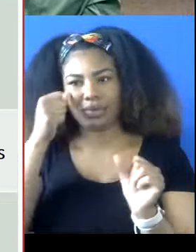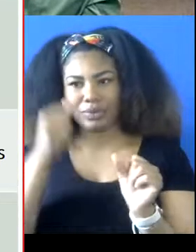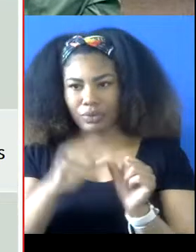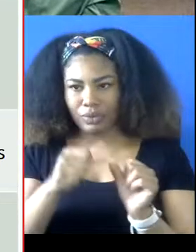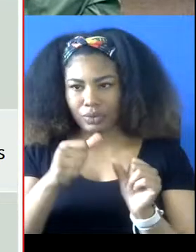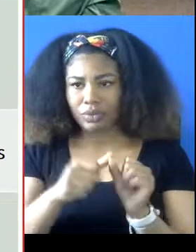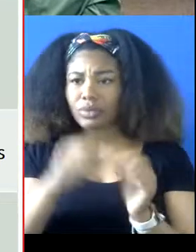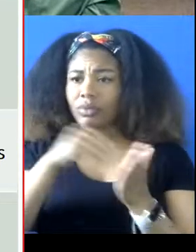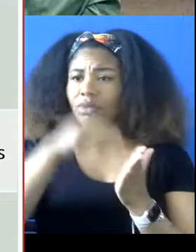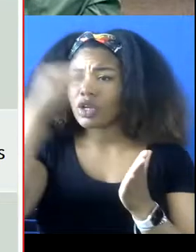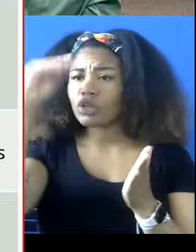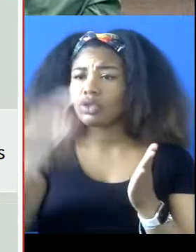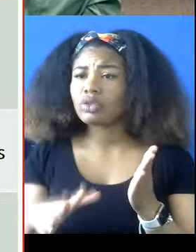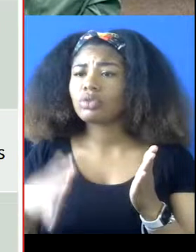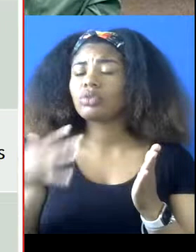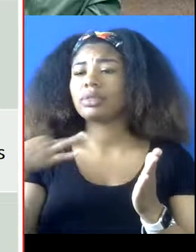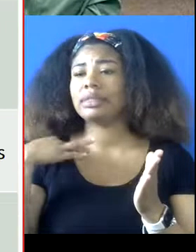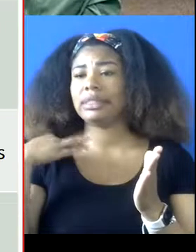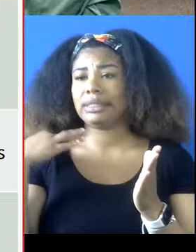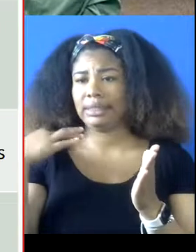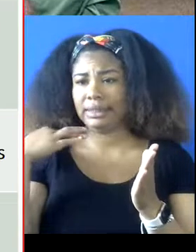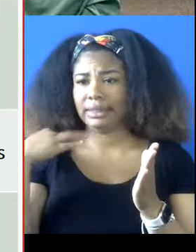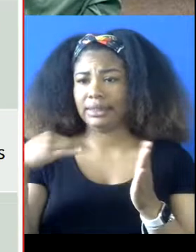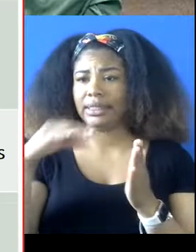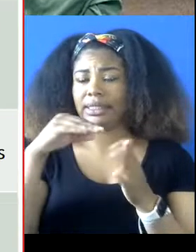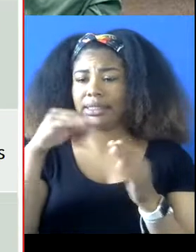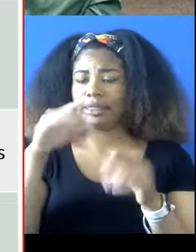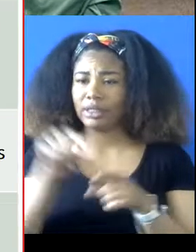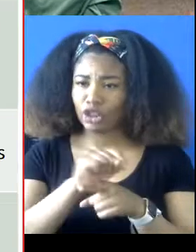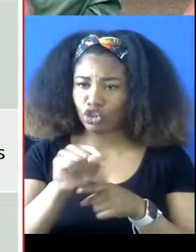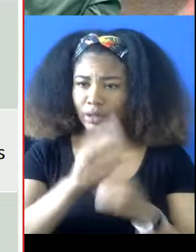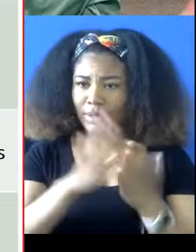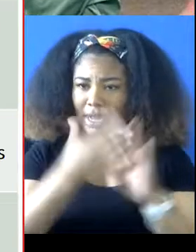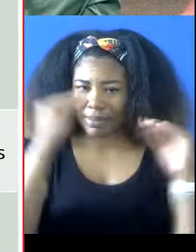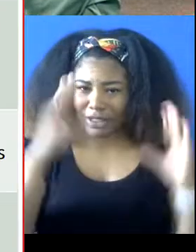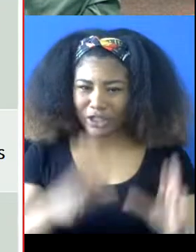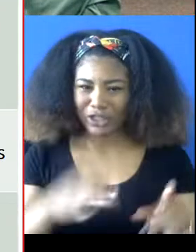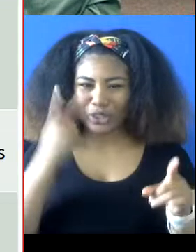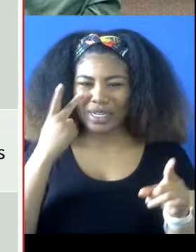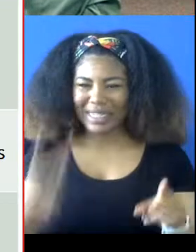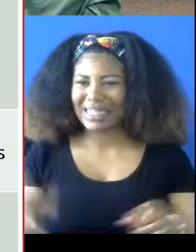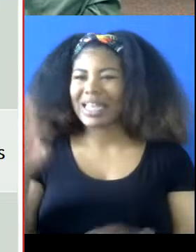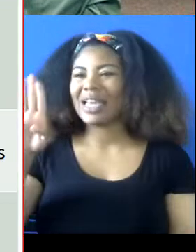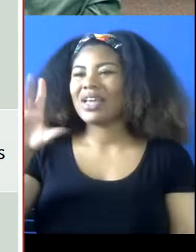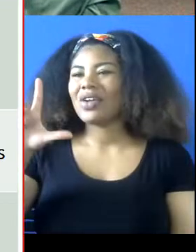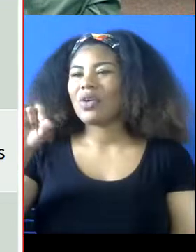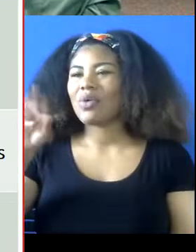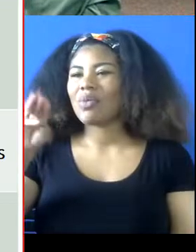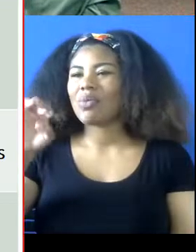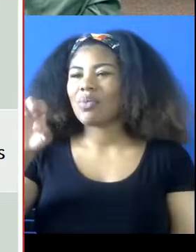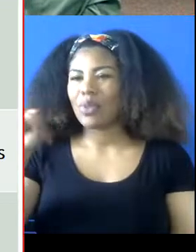candidates out into the field in their lesson design. But there's Bloom's, and we look at